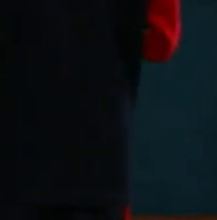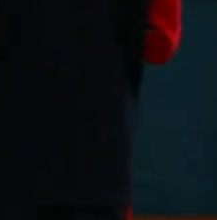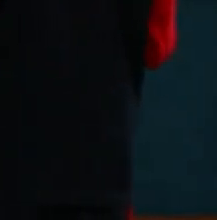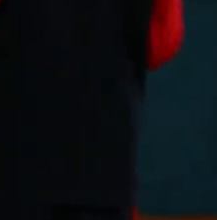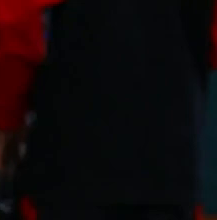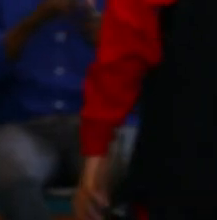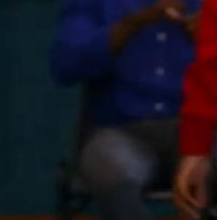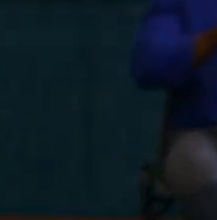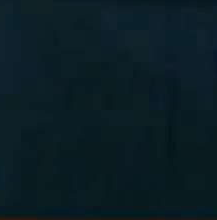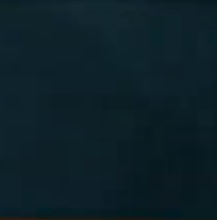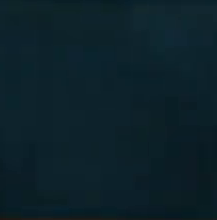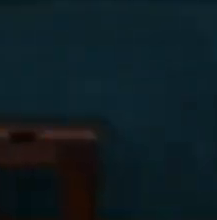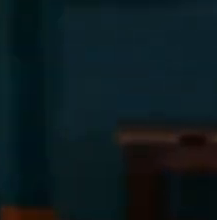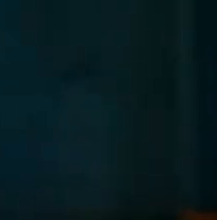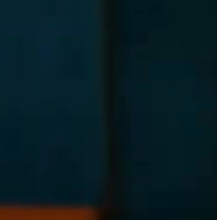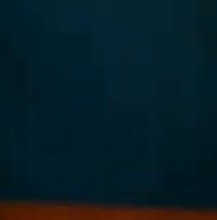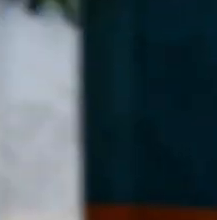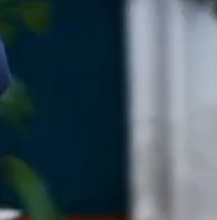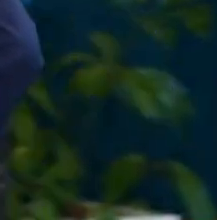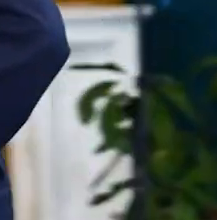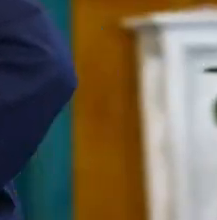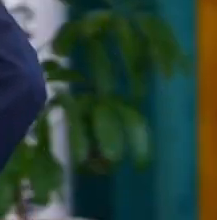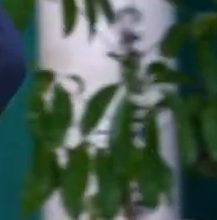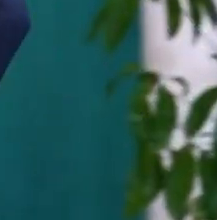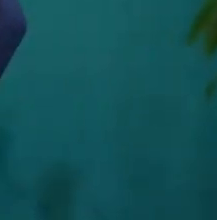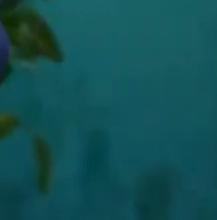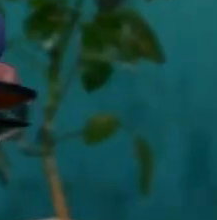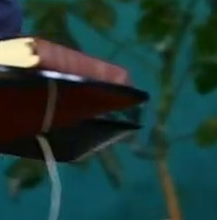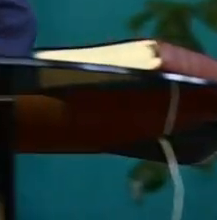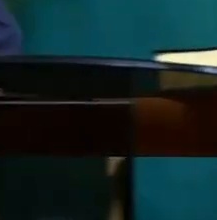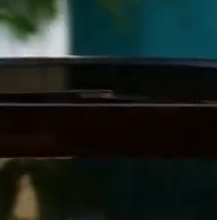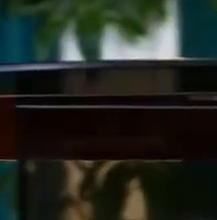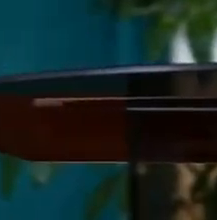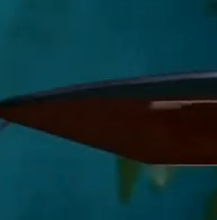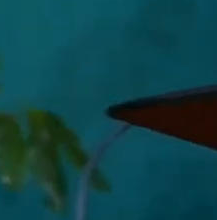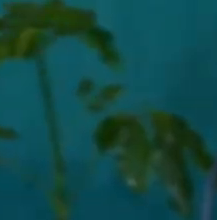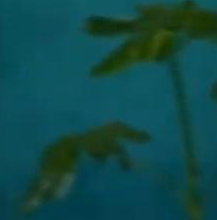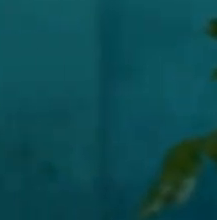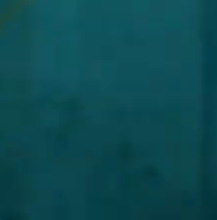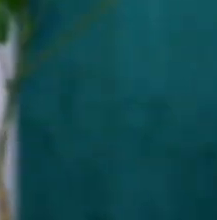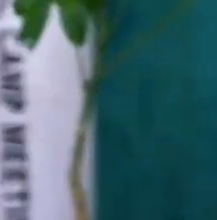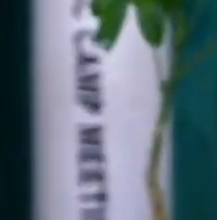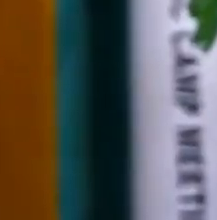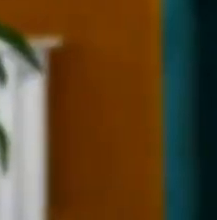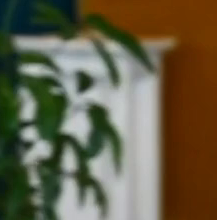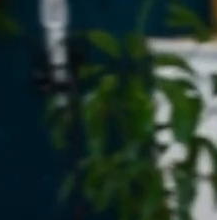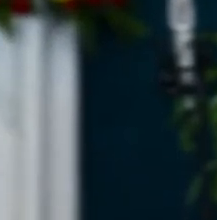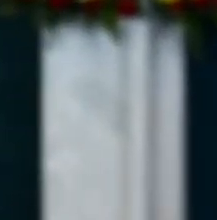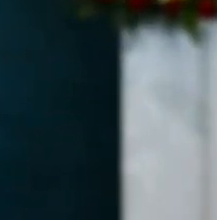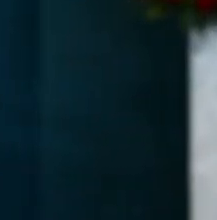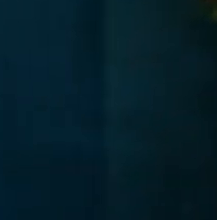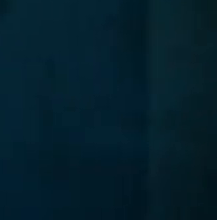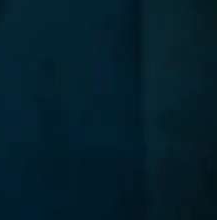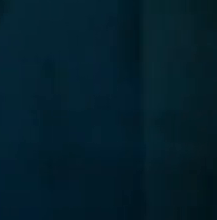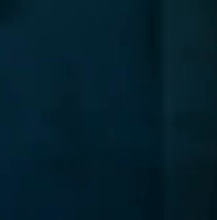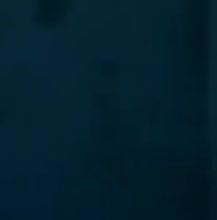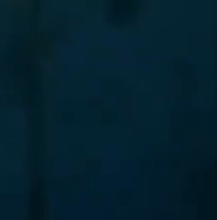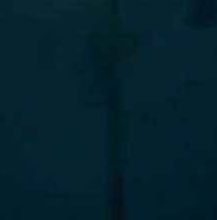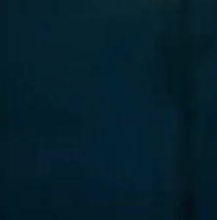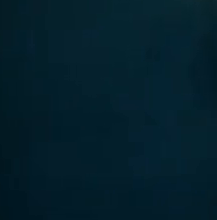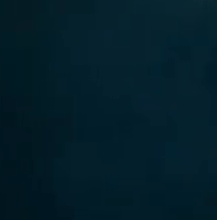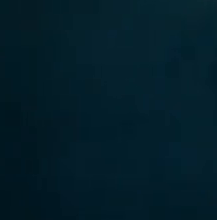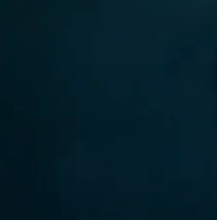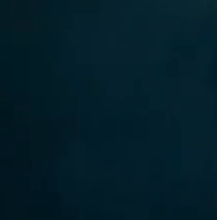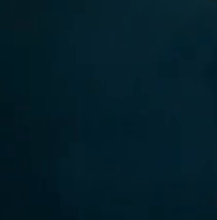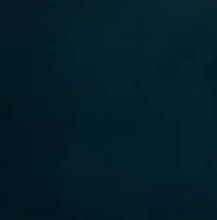did you take note that when Christ was born, angels came down and sang? Amen. Do you know